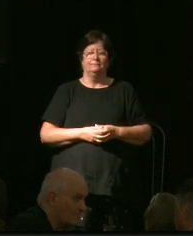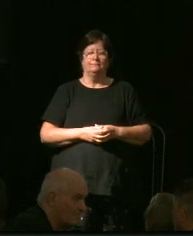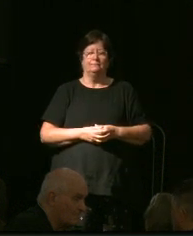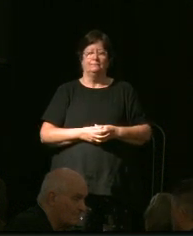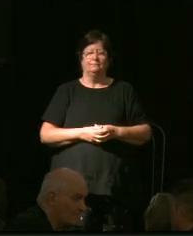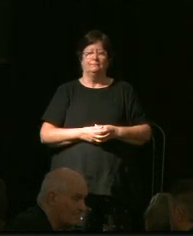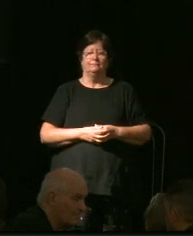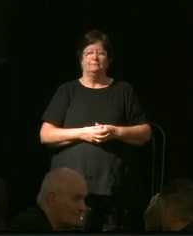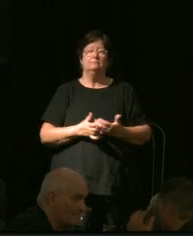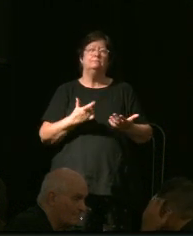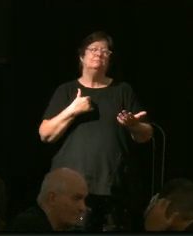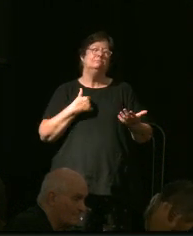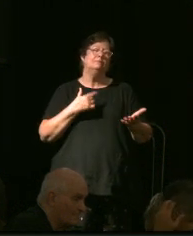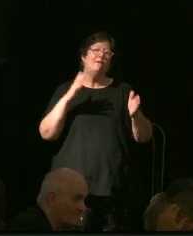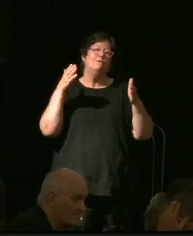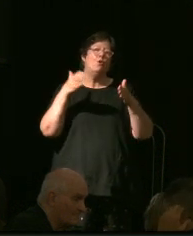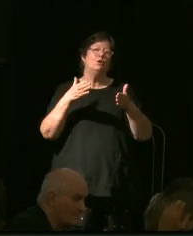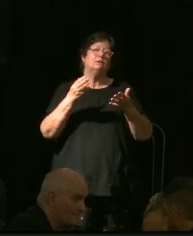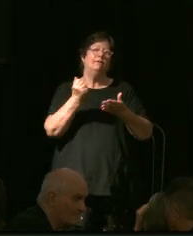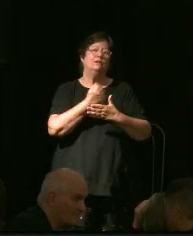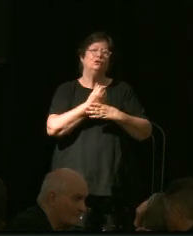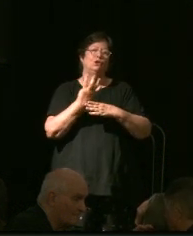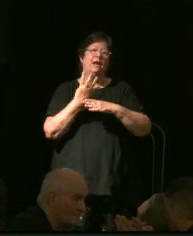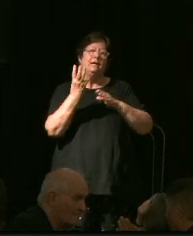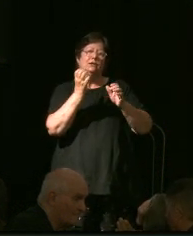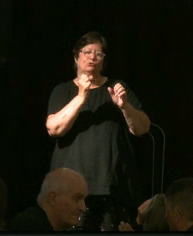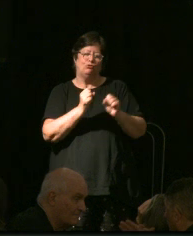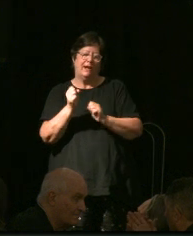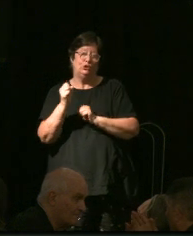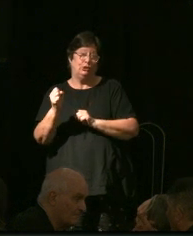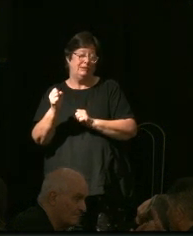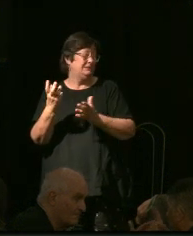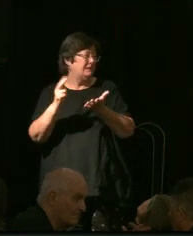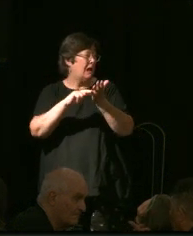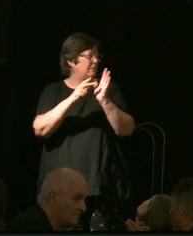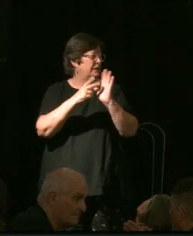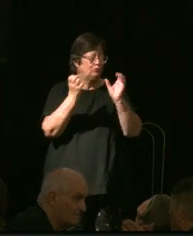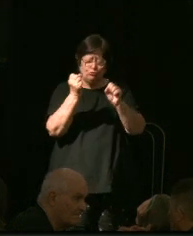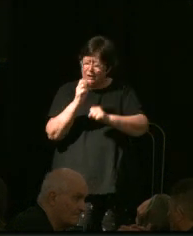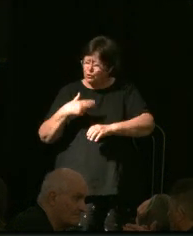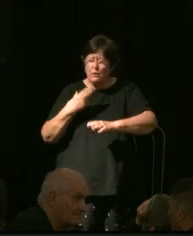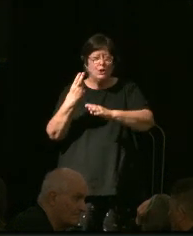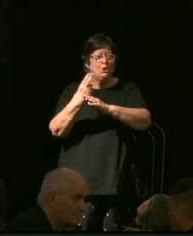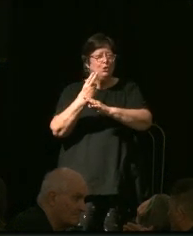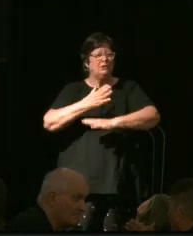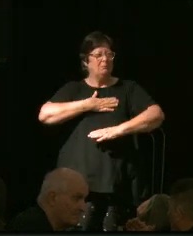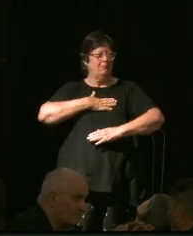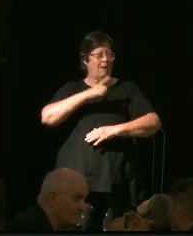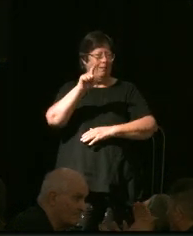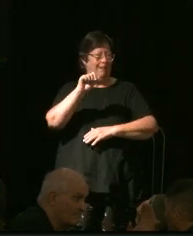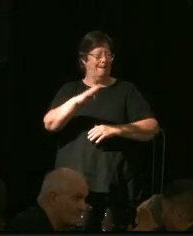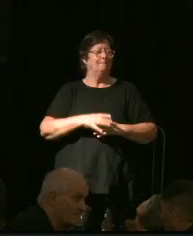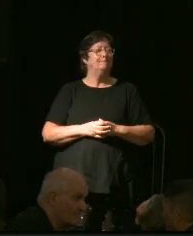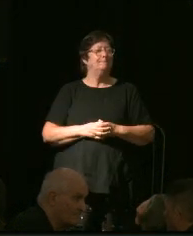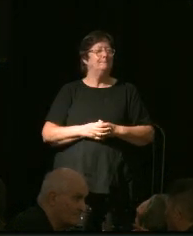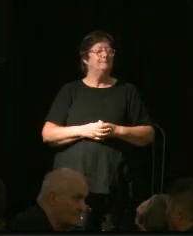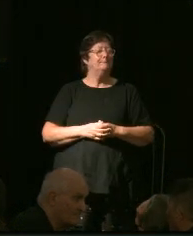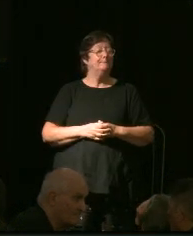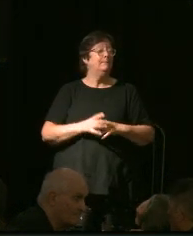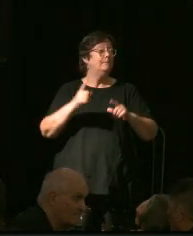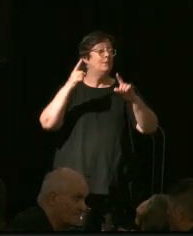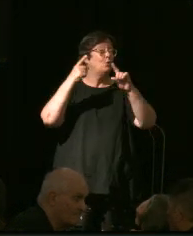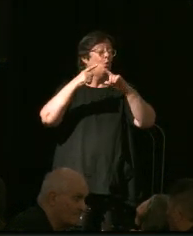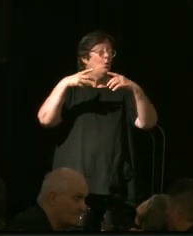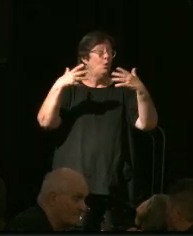So I'm going to focus a little bit on the genetic strategies, which are strategies that we use in my own laboratory. The